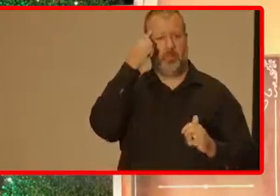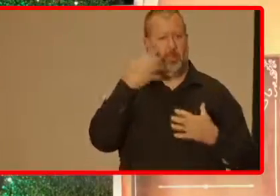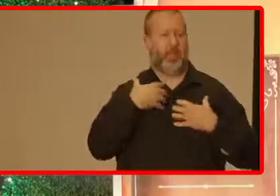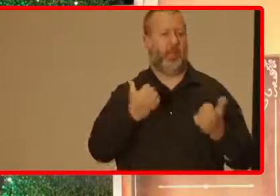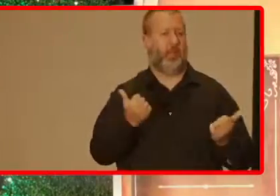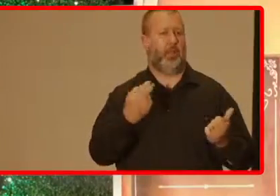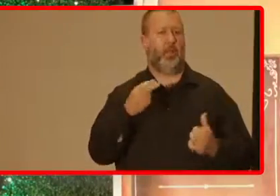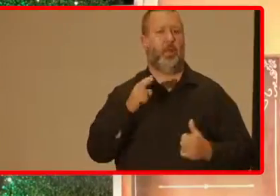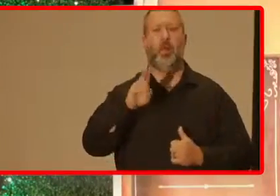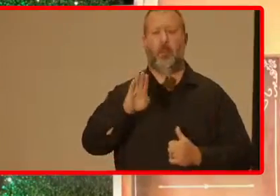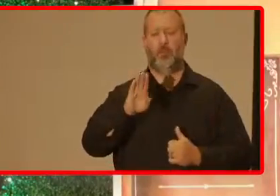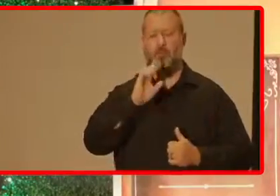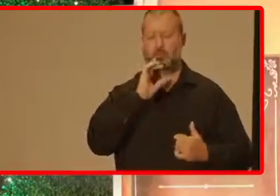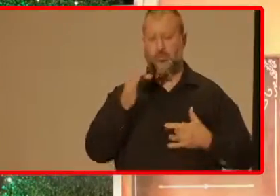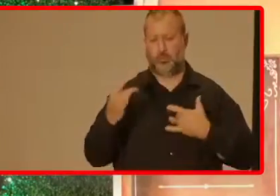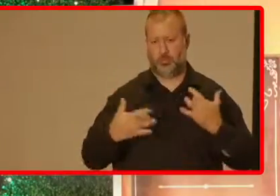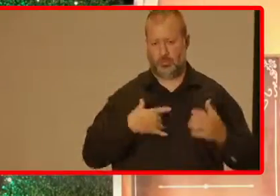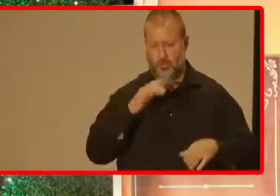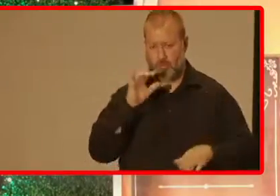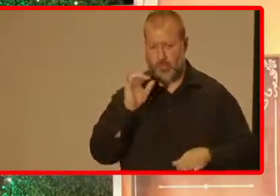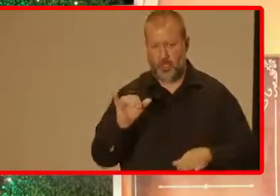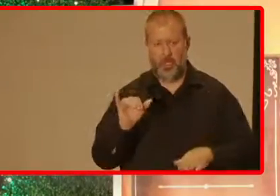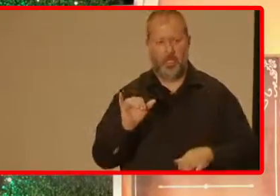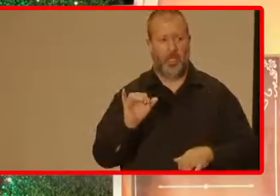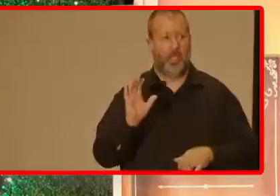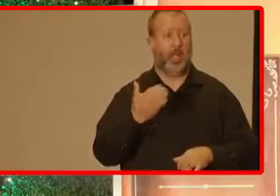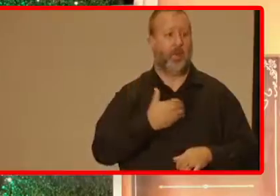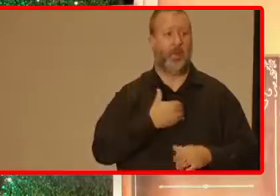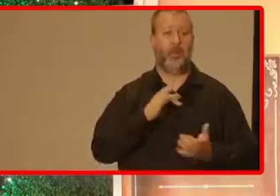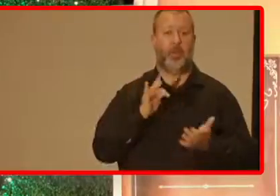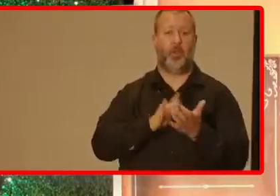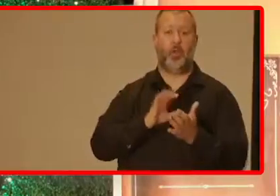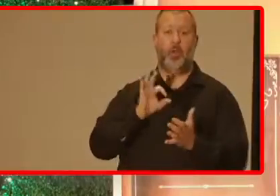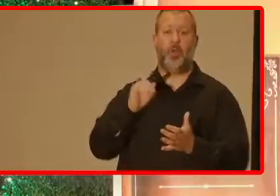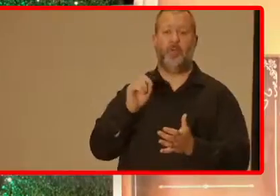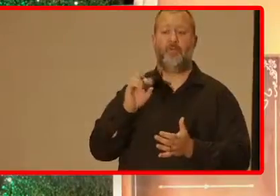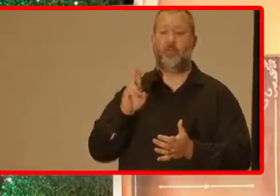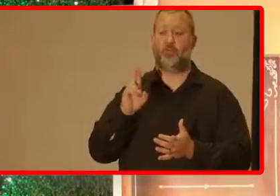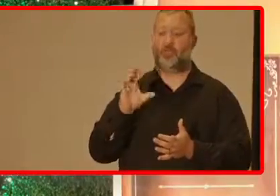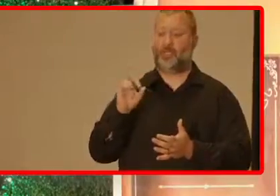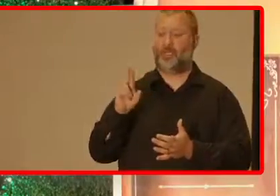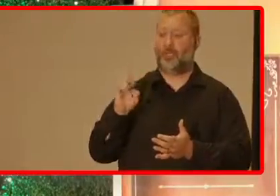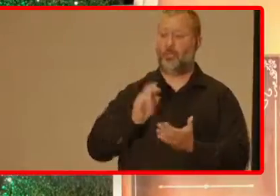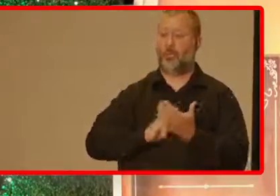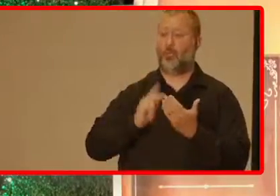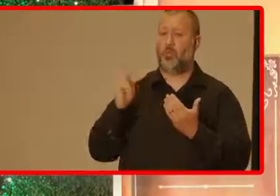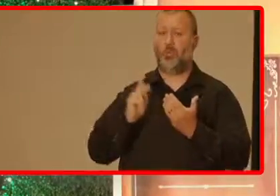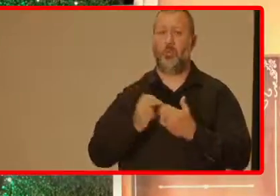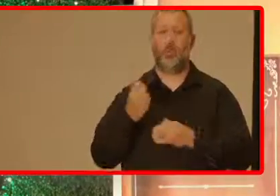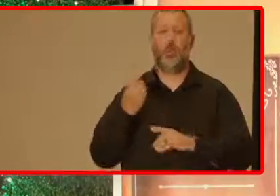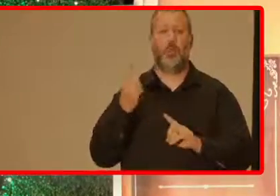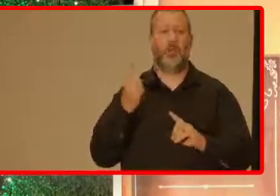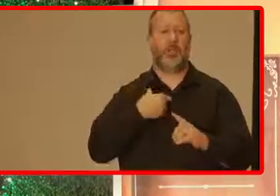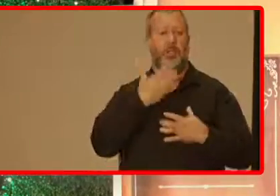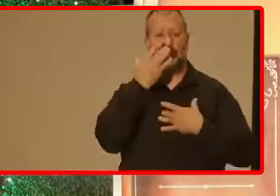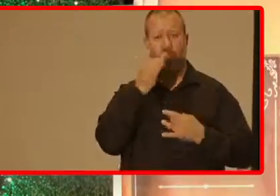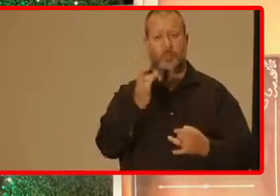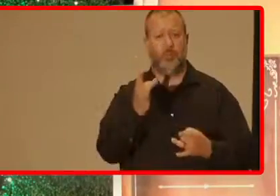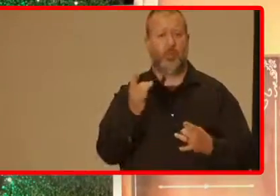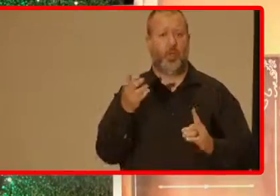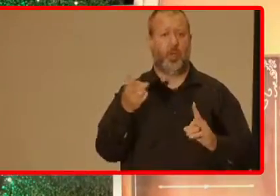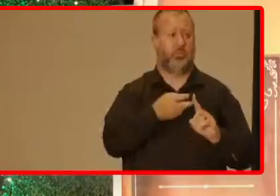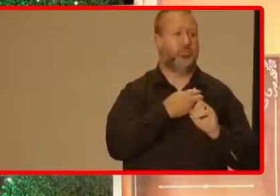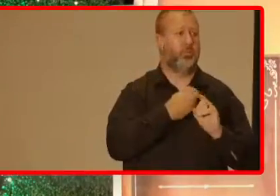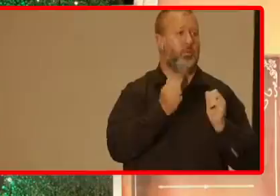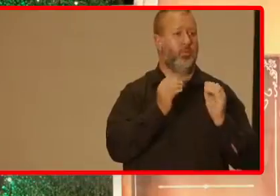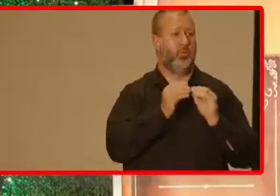state, and we're very excited about that. Our medical foster care program. Medical foster care program, we're interested in recruiting more